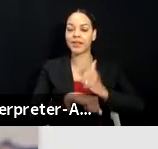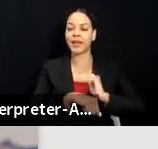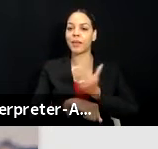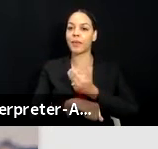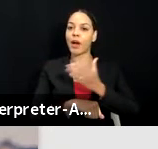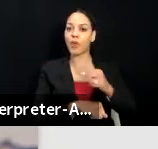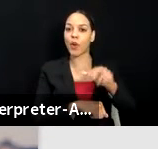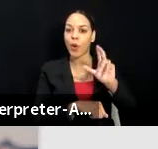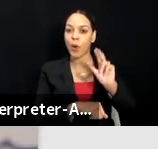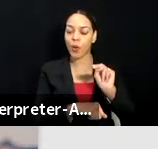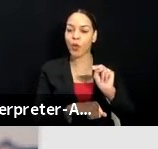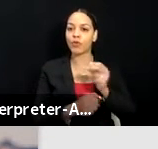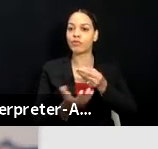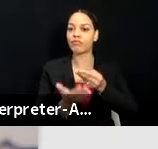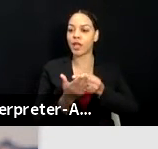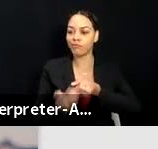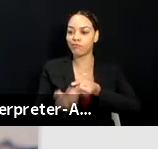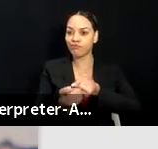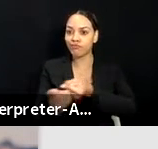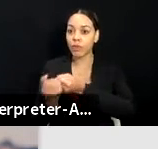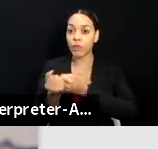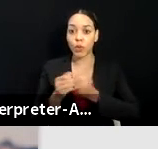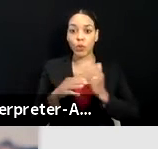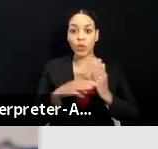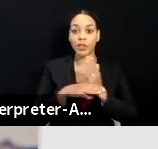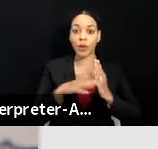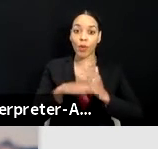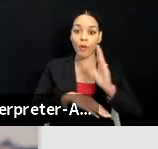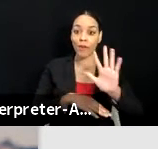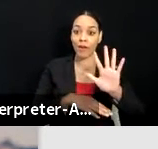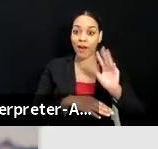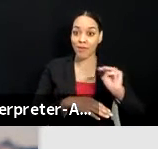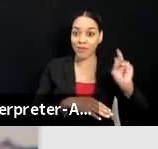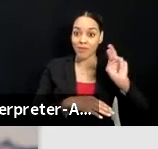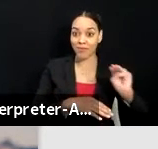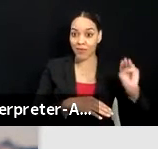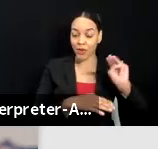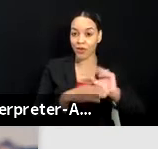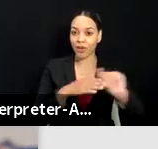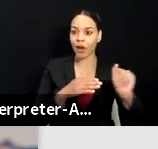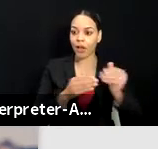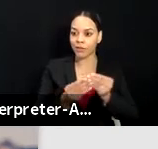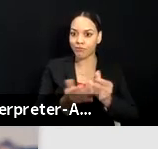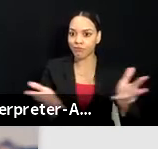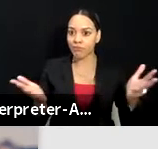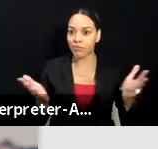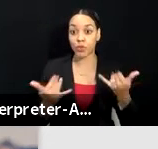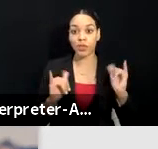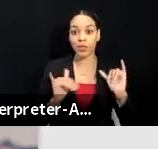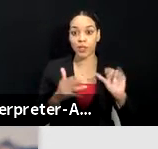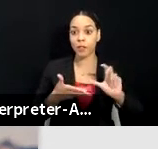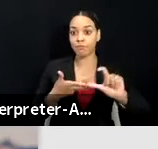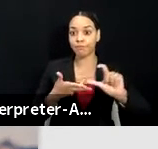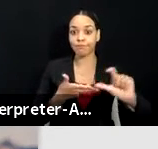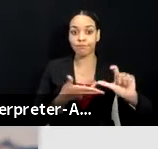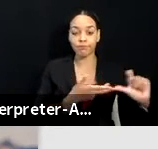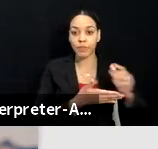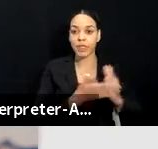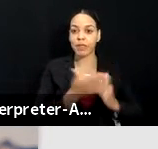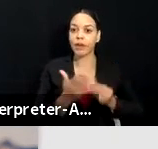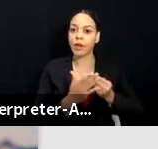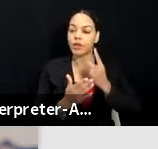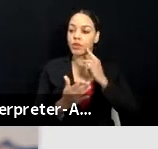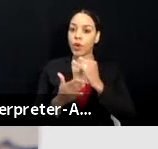shared over $5 million in funding, and we are still distributing some of those funds to artists,